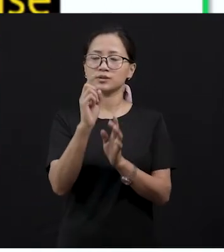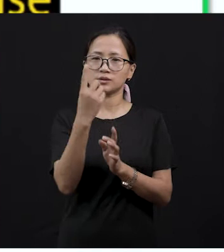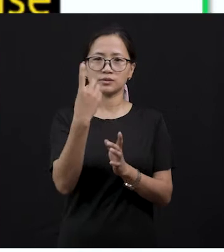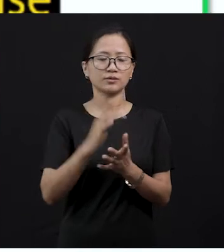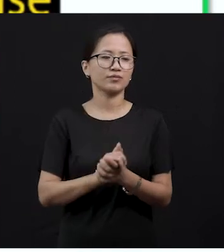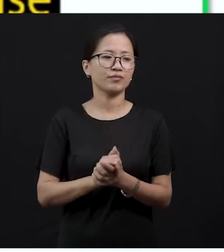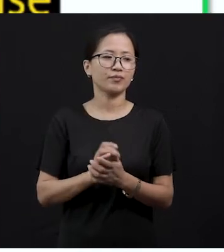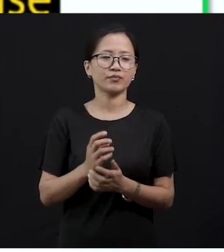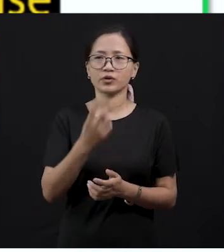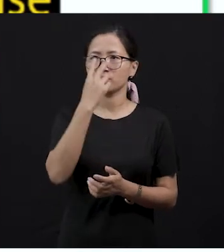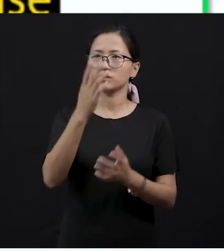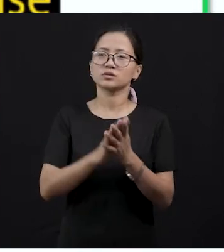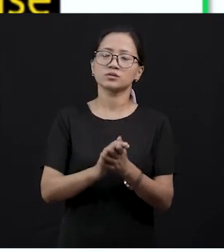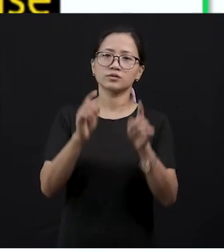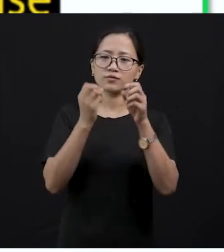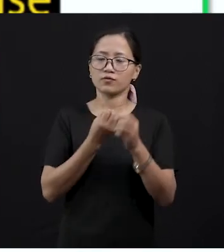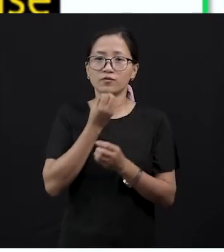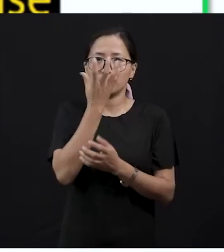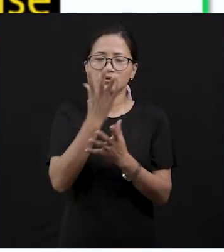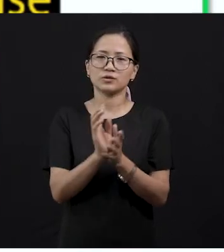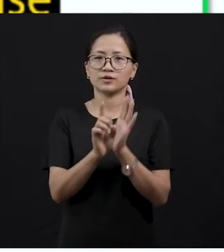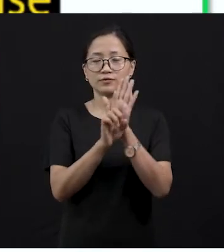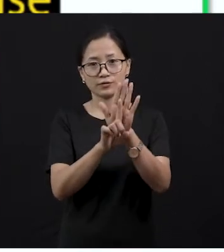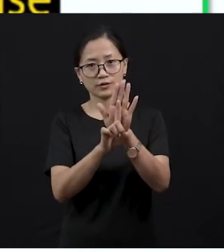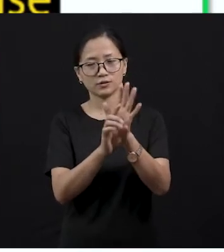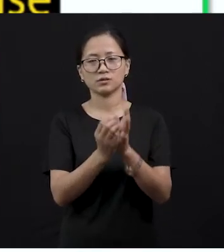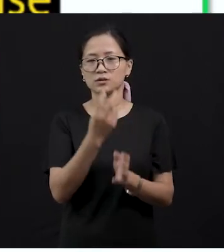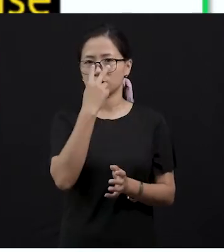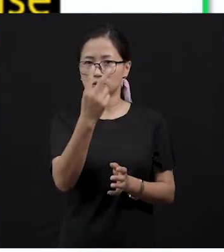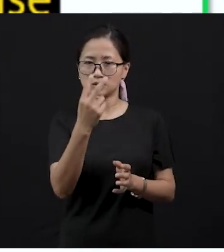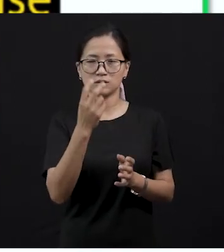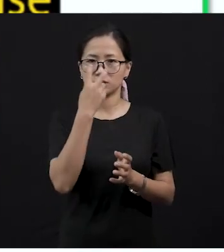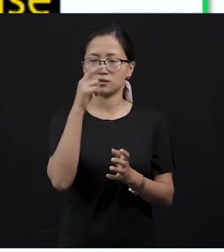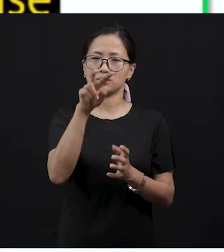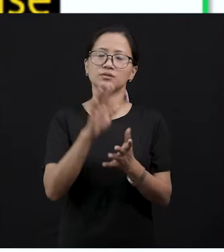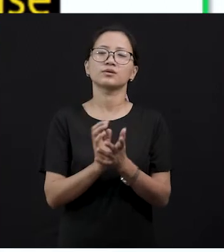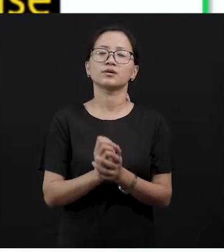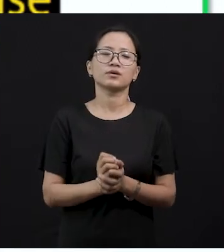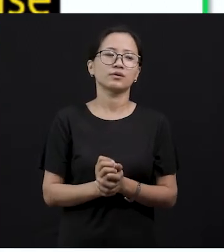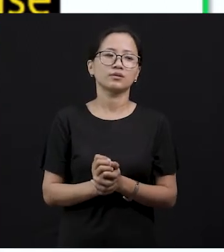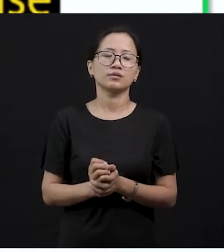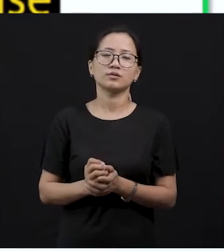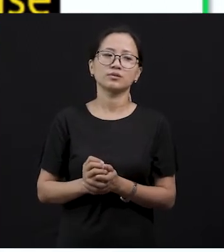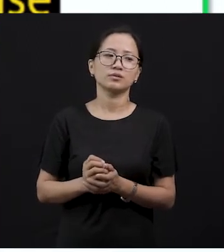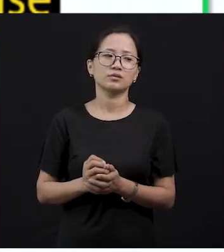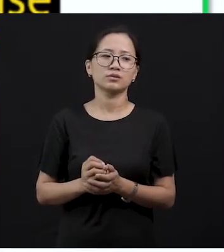is facing the light. If you keep the light bulb on the side, then the flower